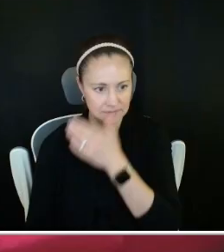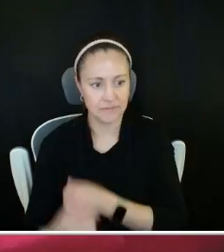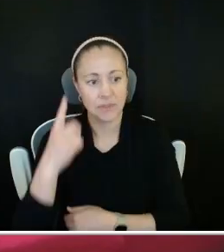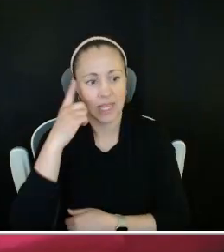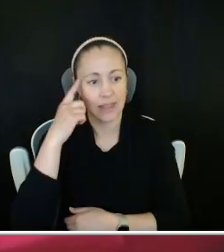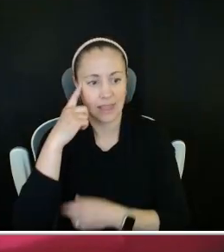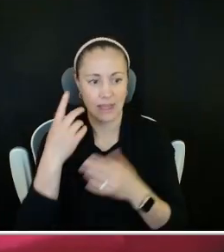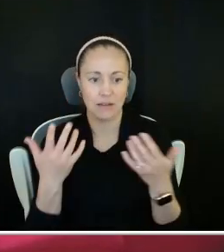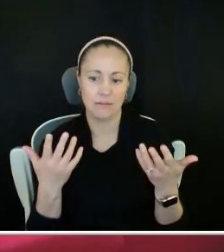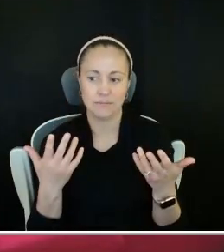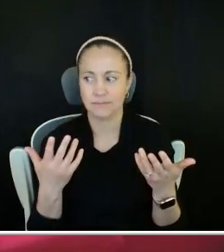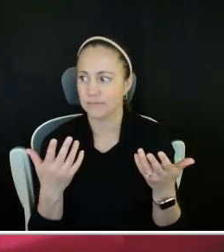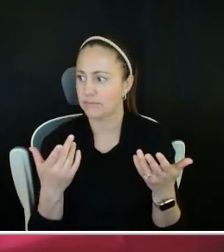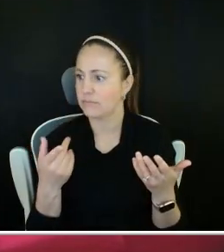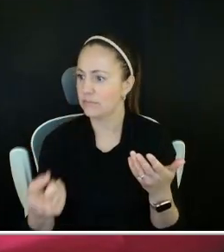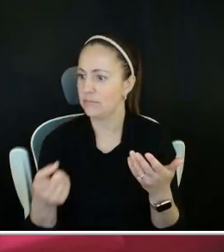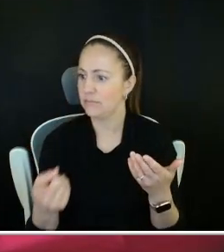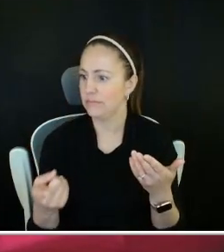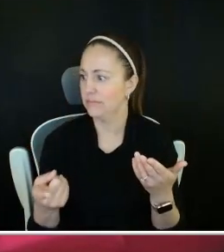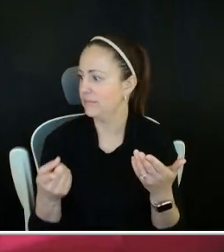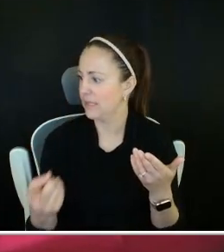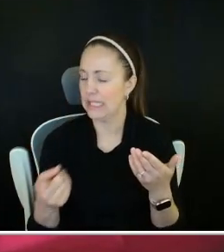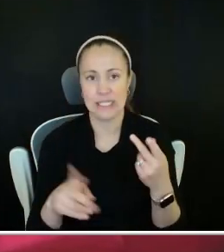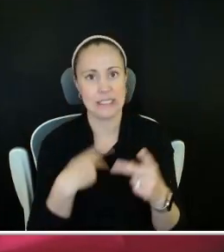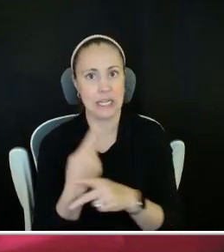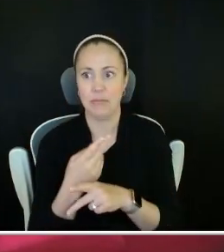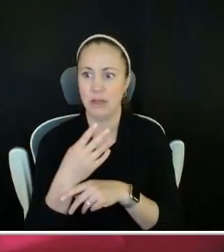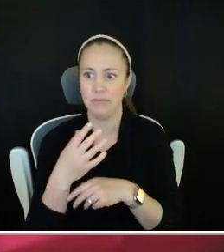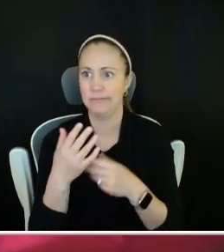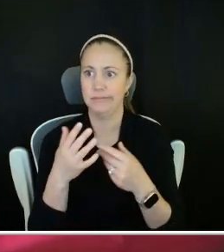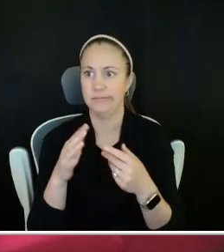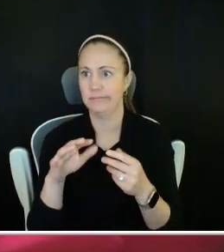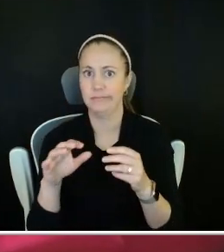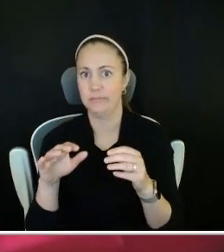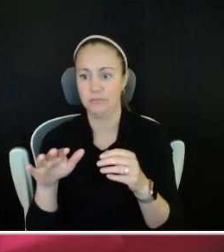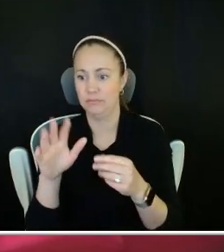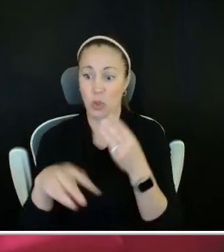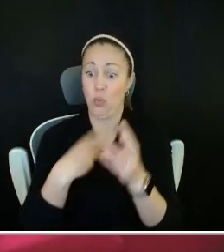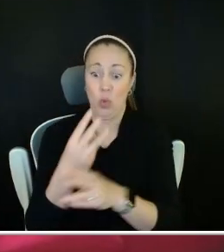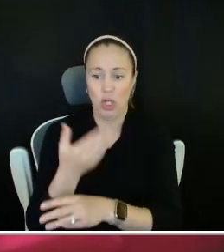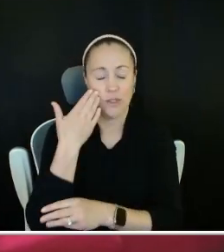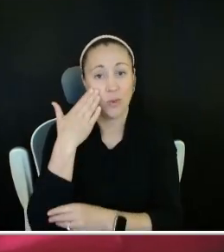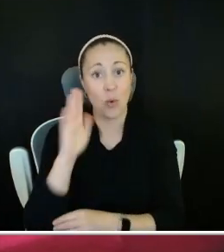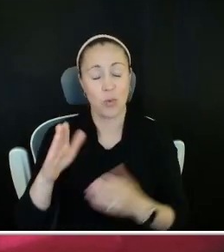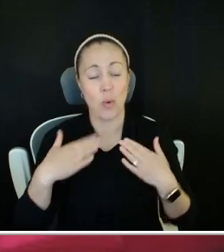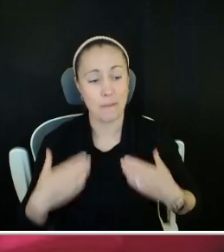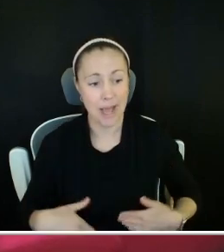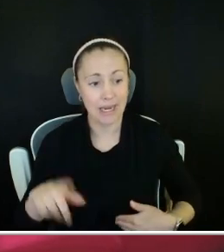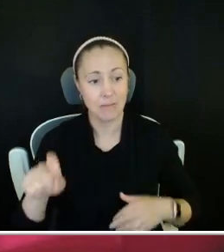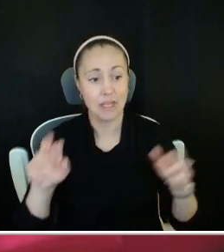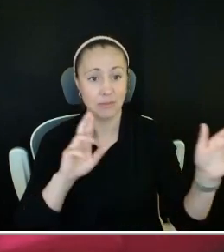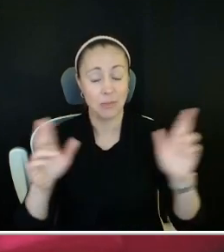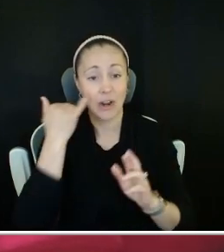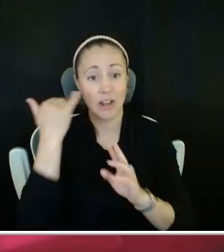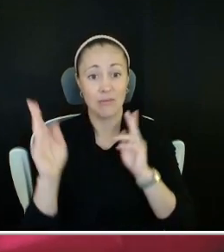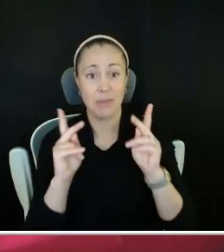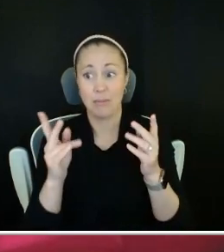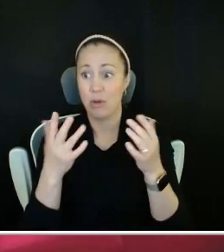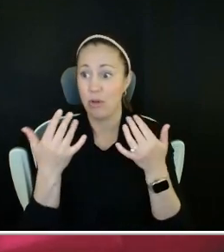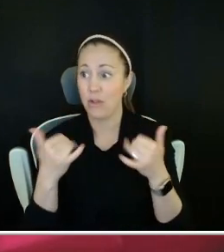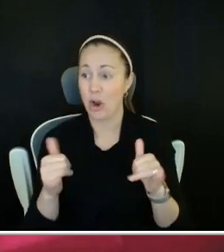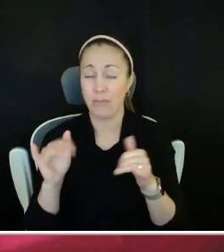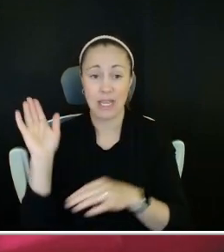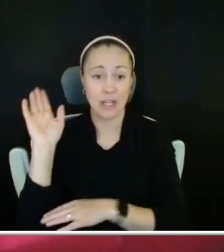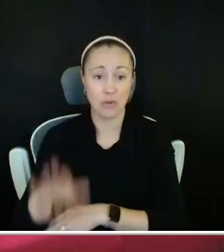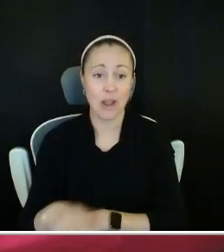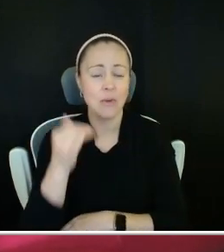where, people are playing year round, you have to prepare your body year round. If you're playing softball or baseball, especially